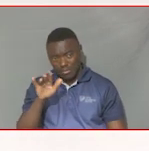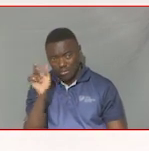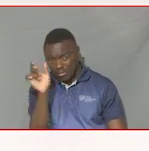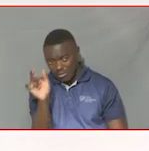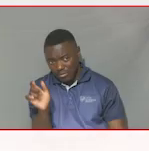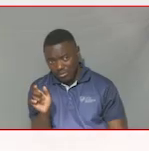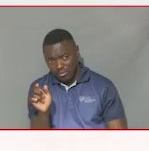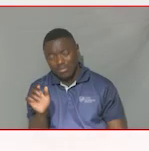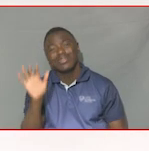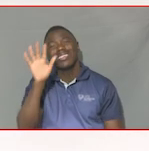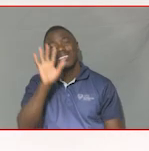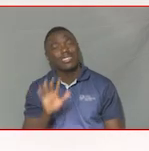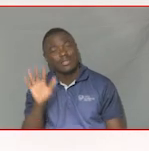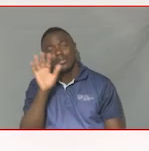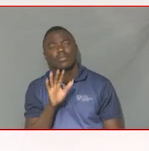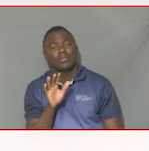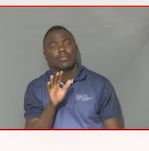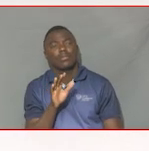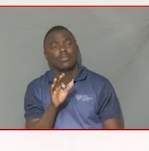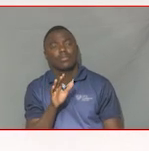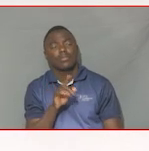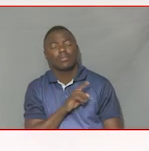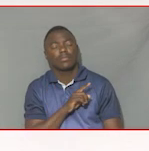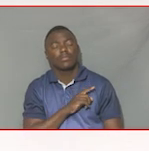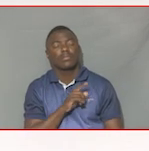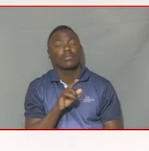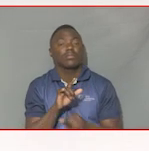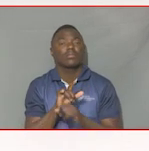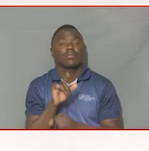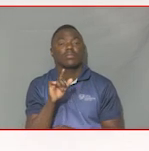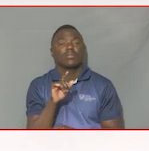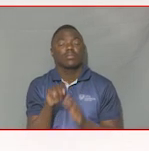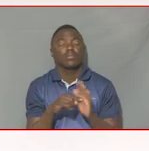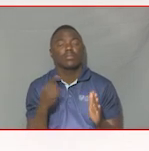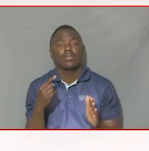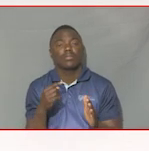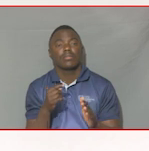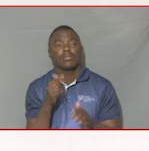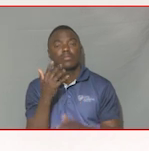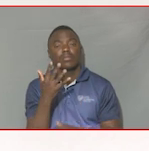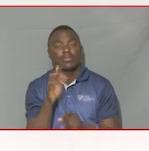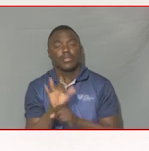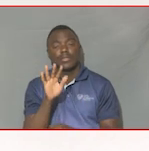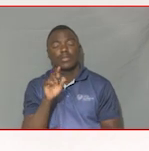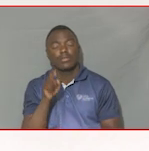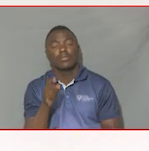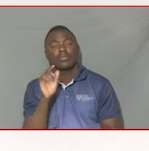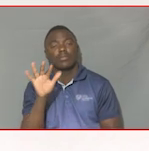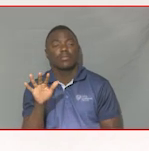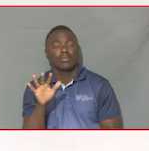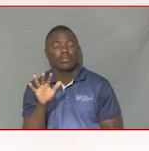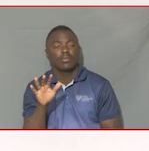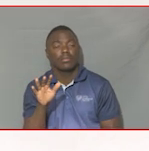the average of y minus the standard deviation. We worked out the average is 15,5. The standard deviation